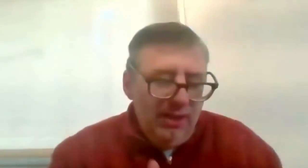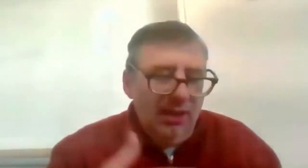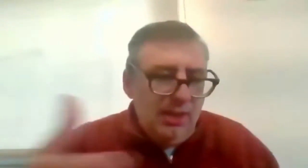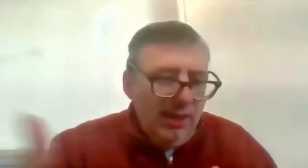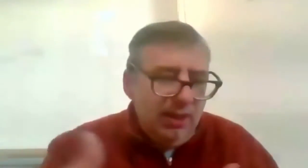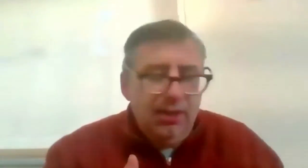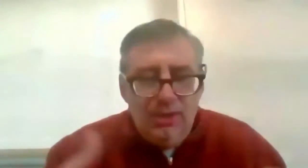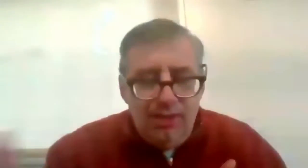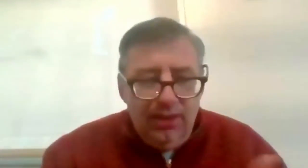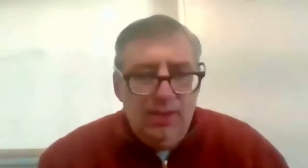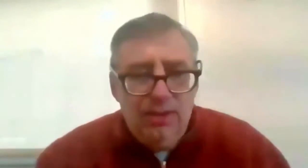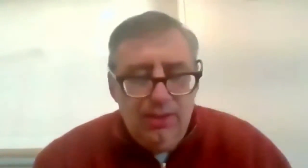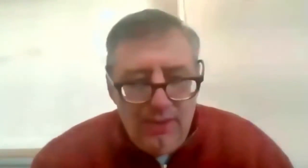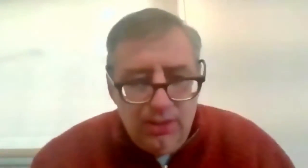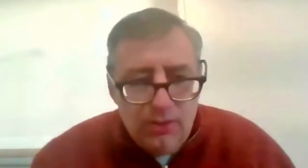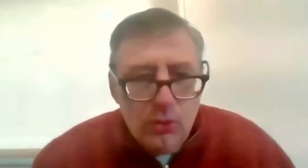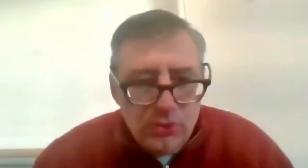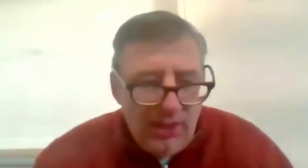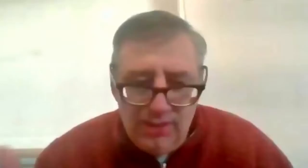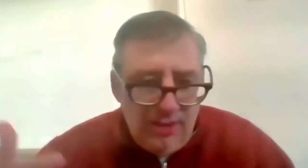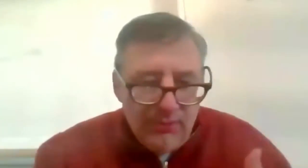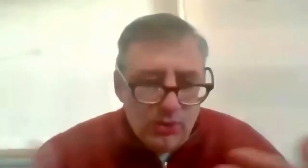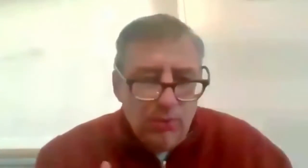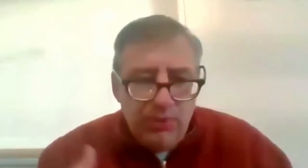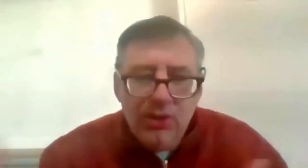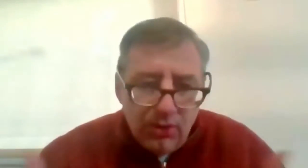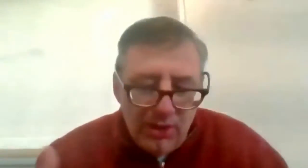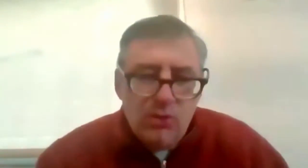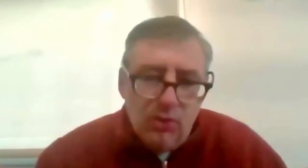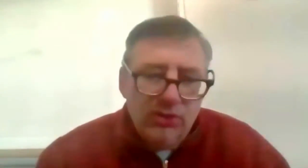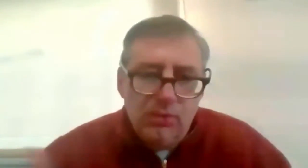intern. And so they